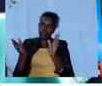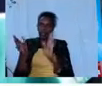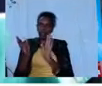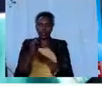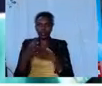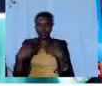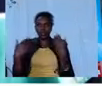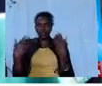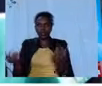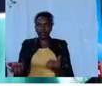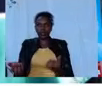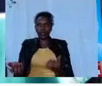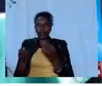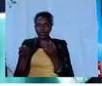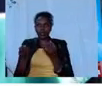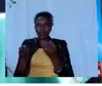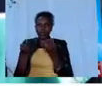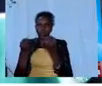Hallelujah,